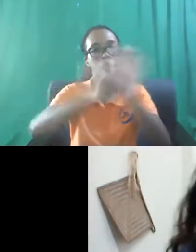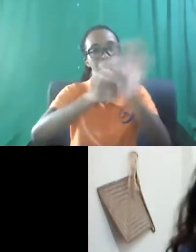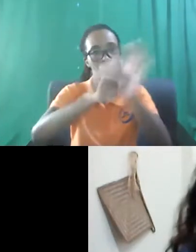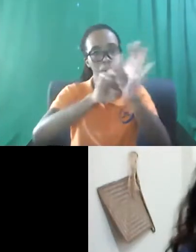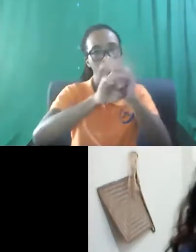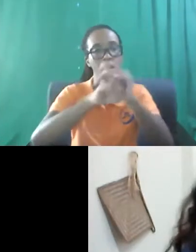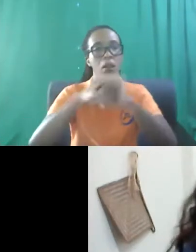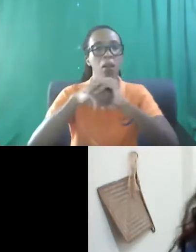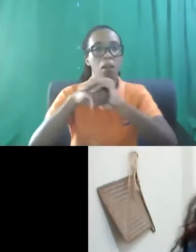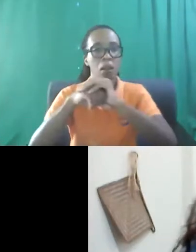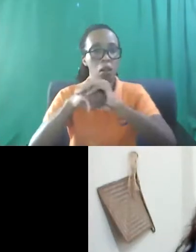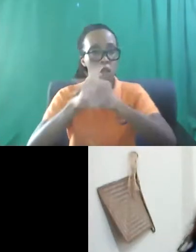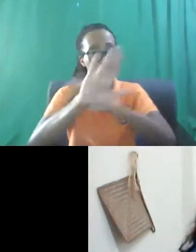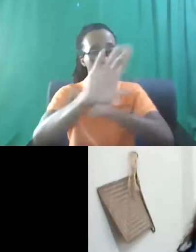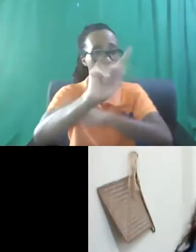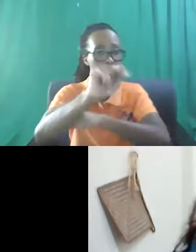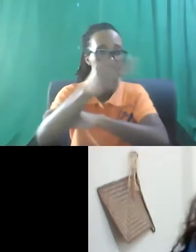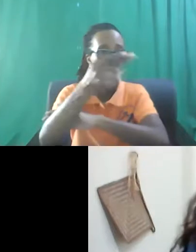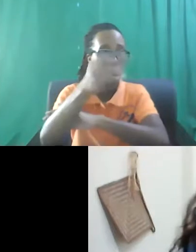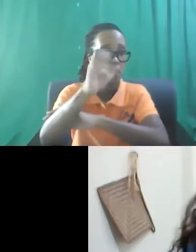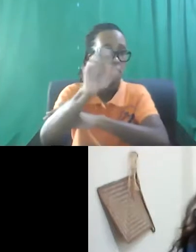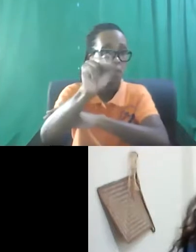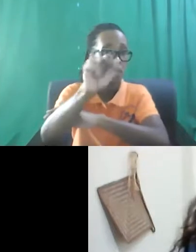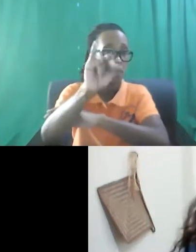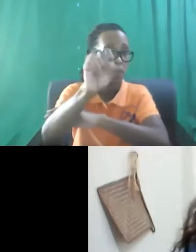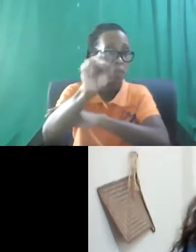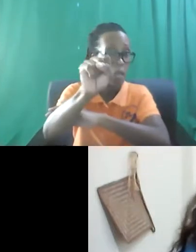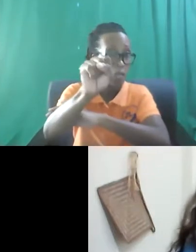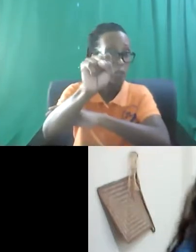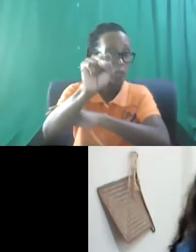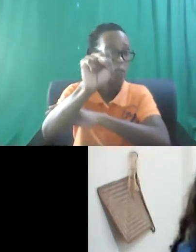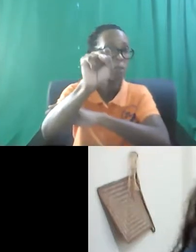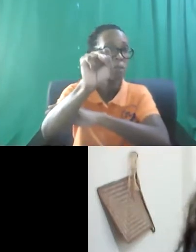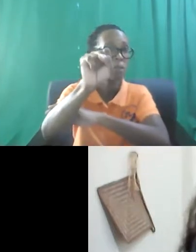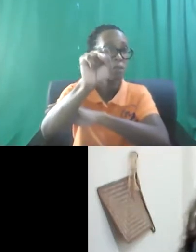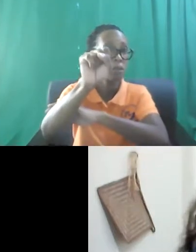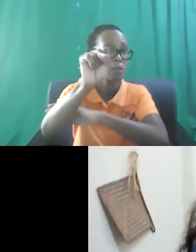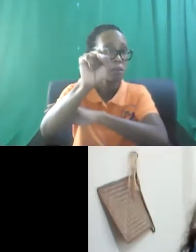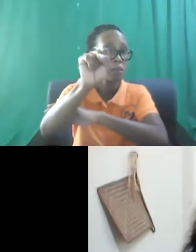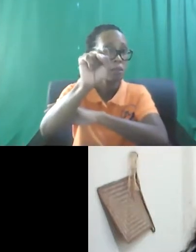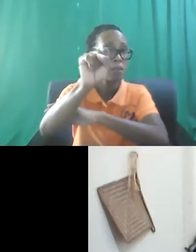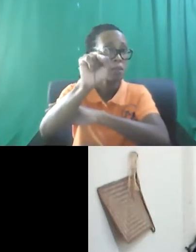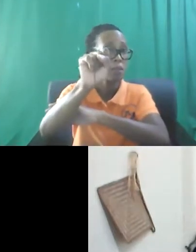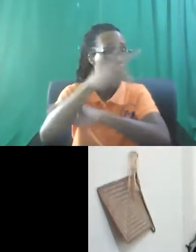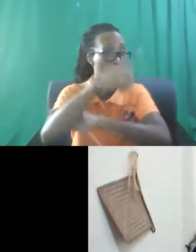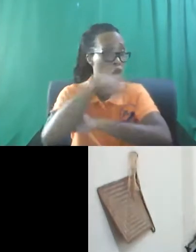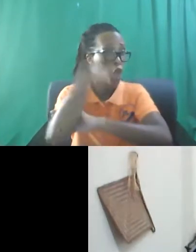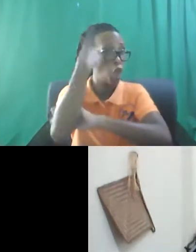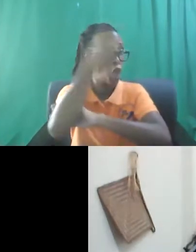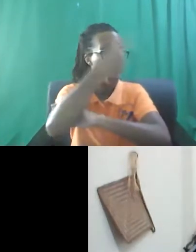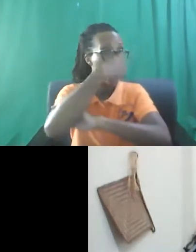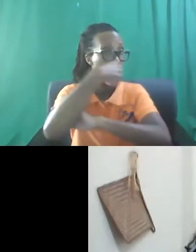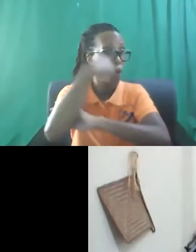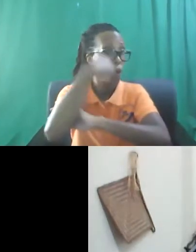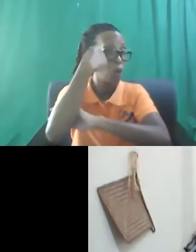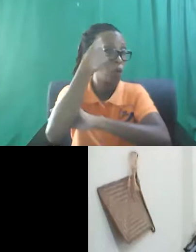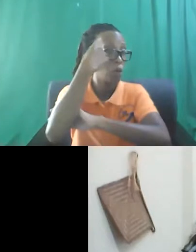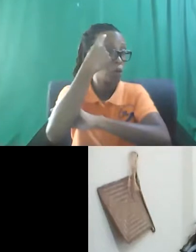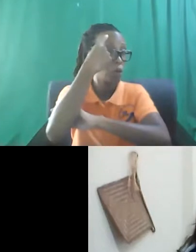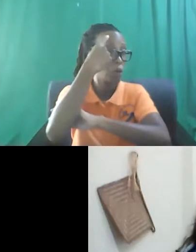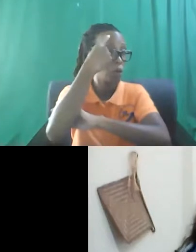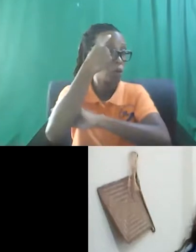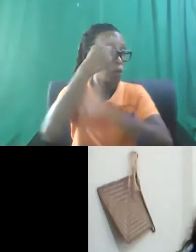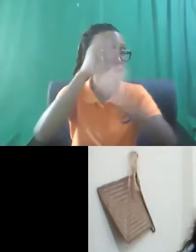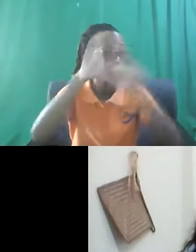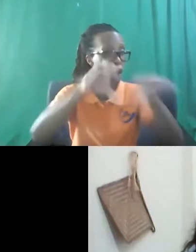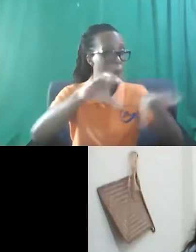My thesis, the language my thesis is on, that situation that looks quite different from what has been described before.